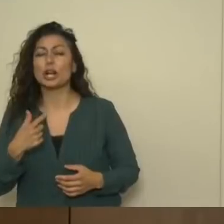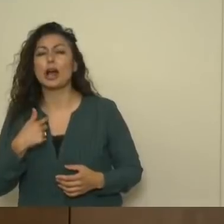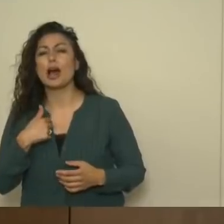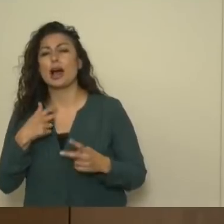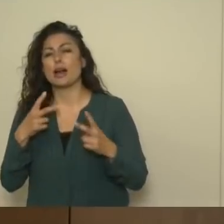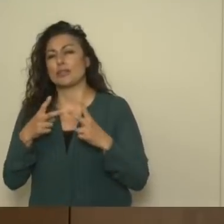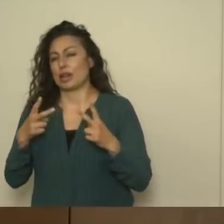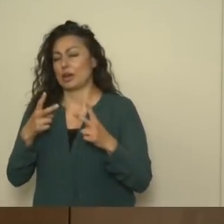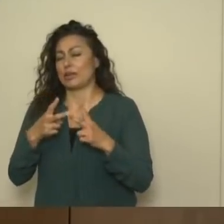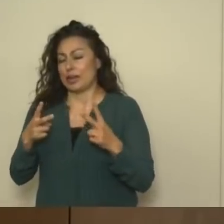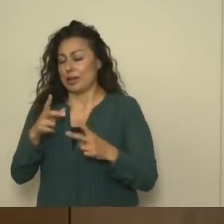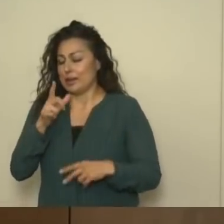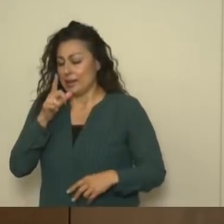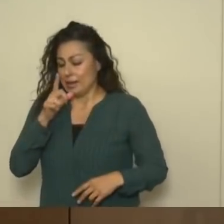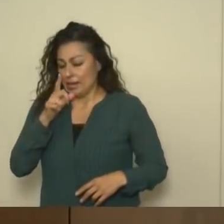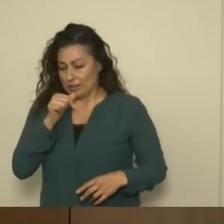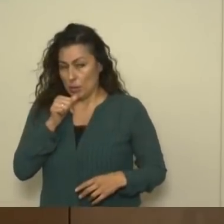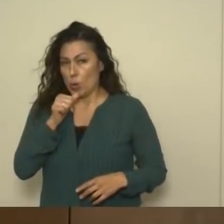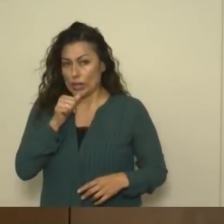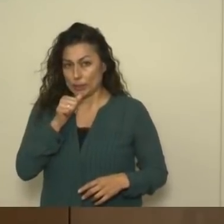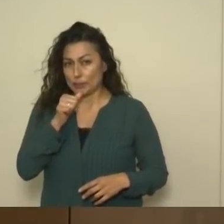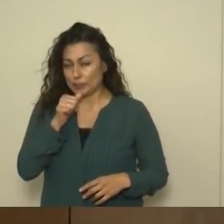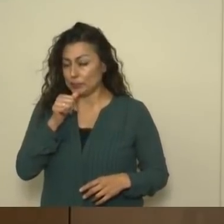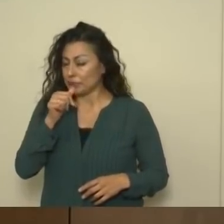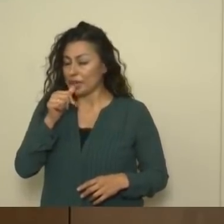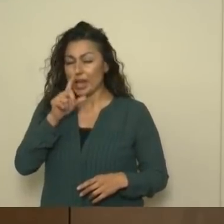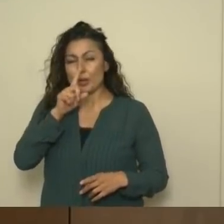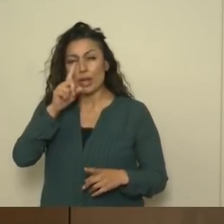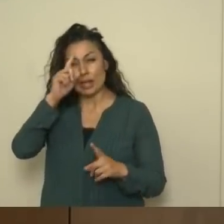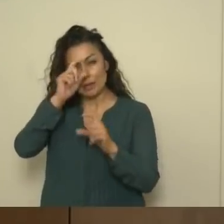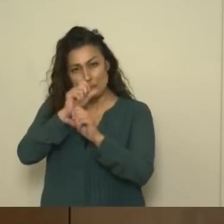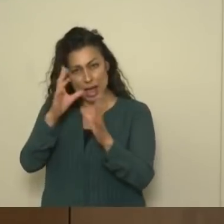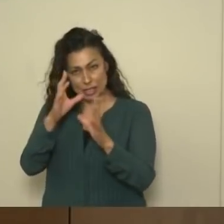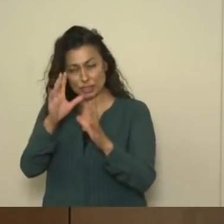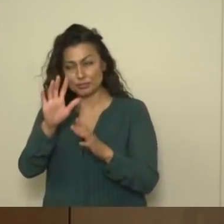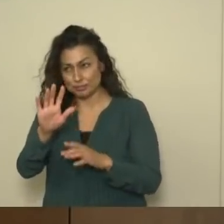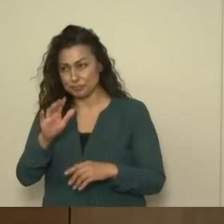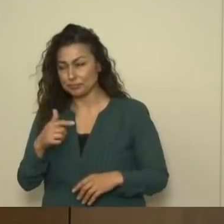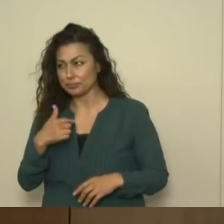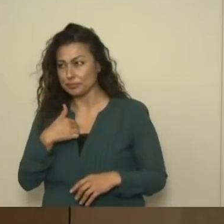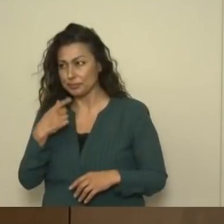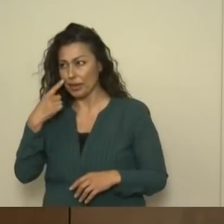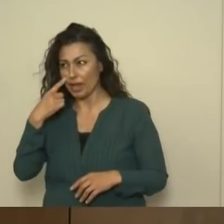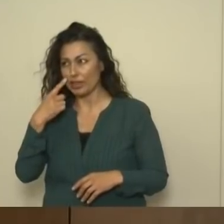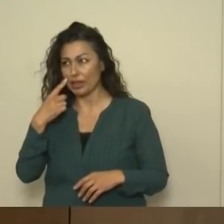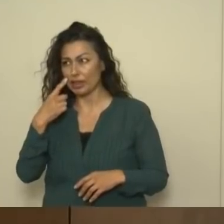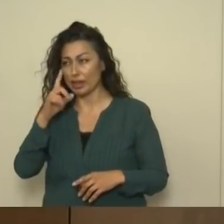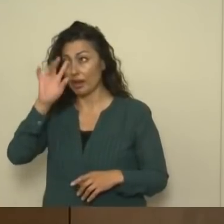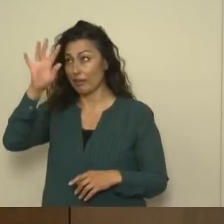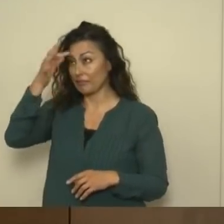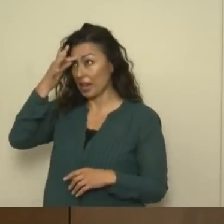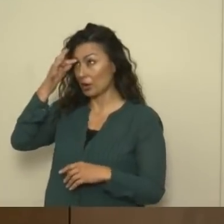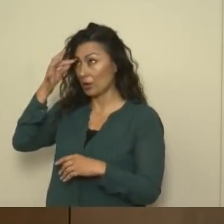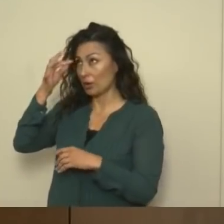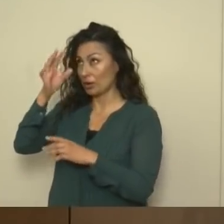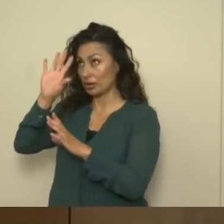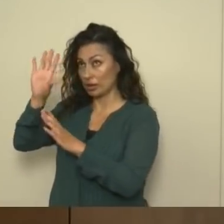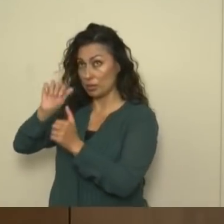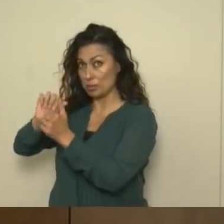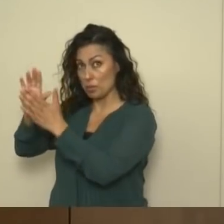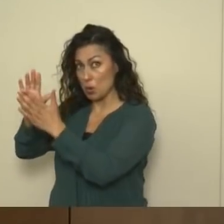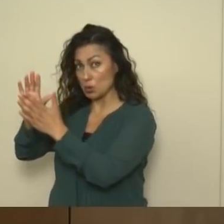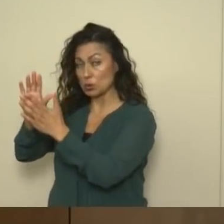incredibly disappointed. Just imagine this, and again, I think the federal effort here has